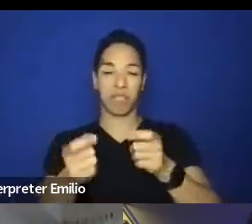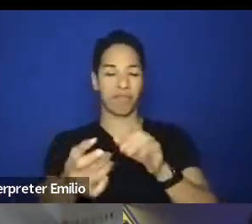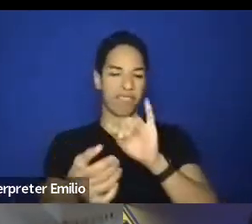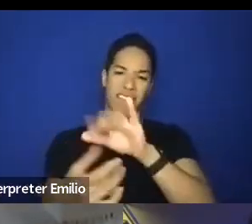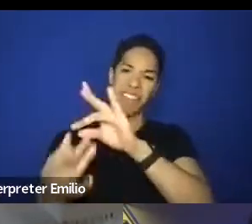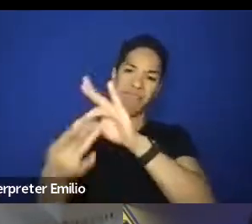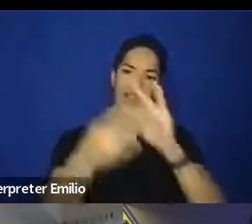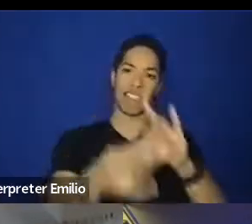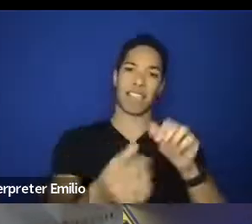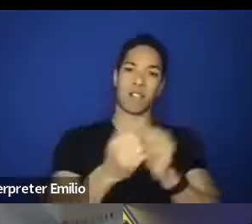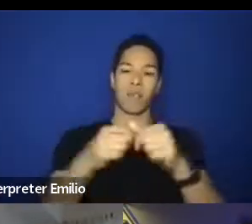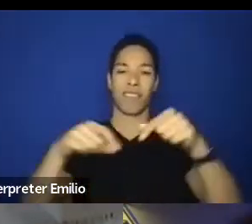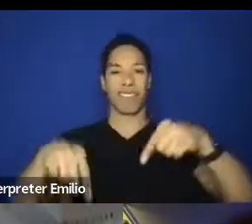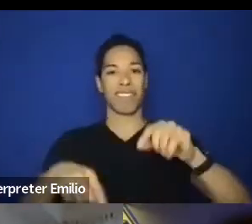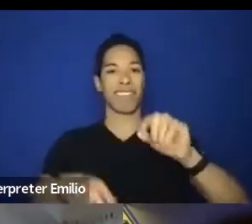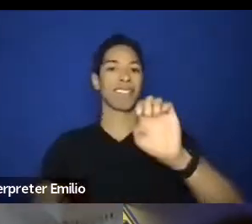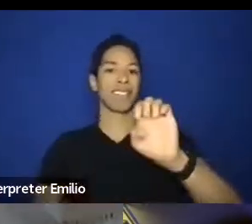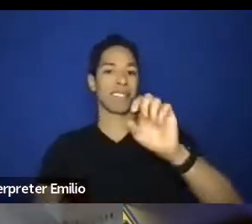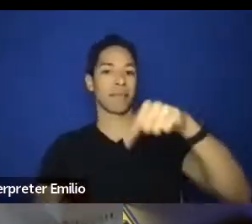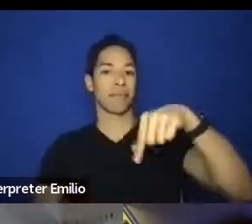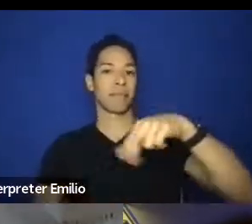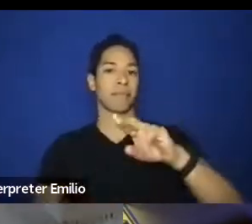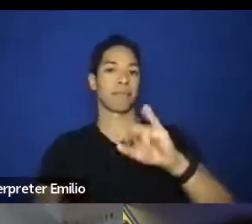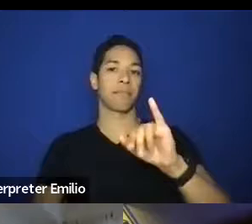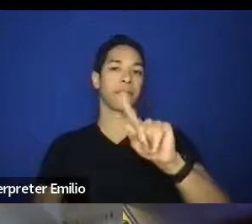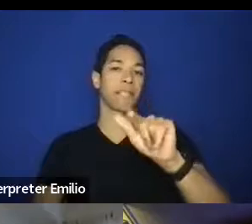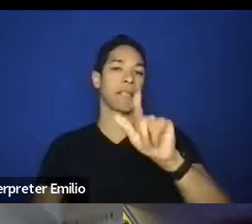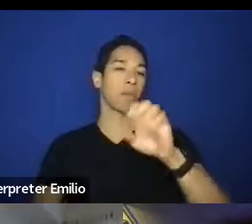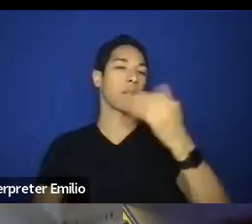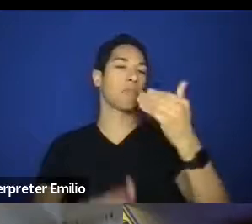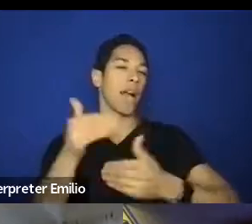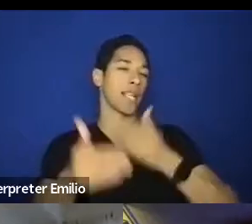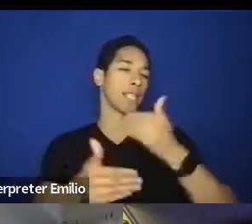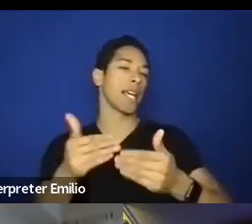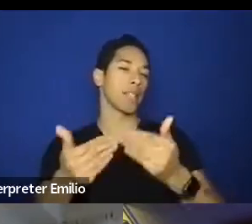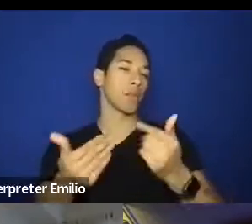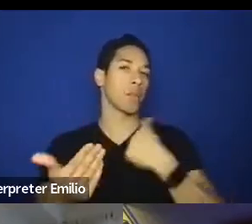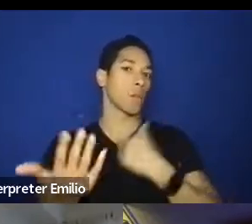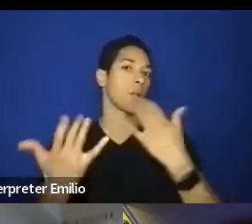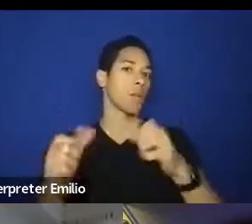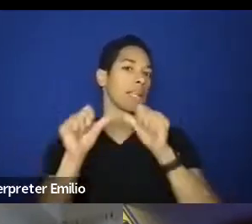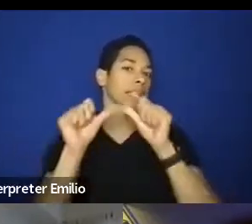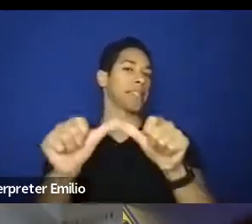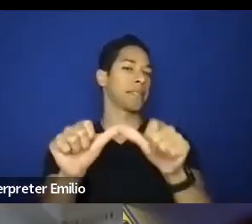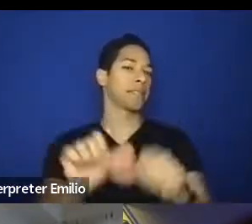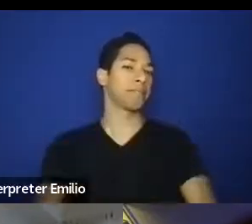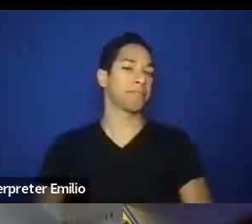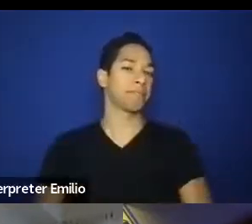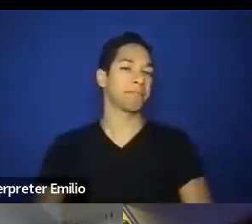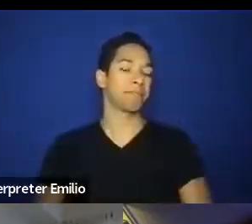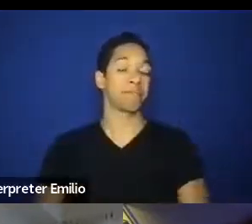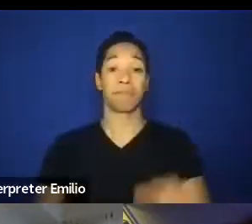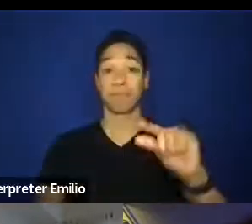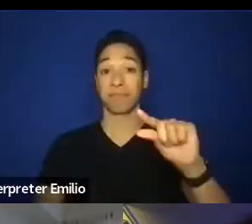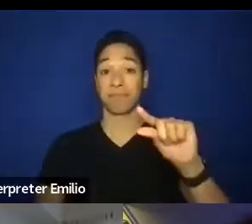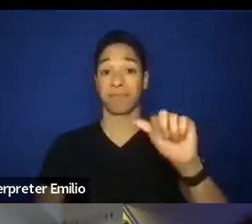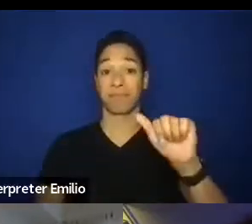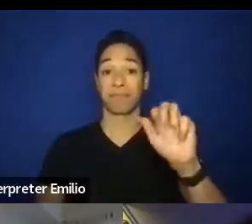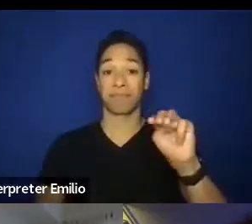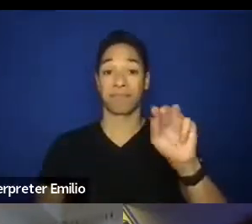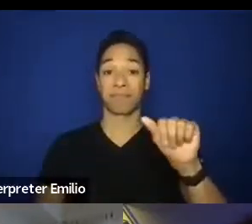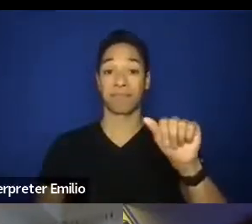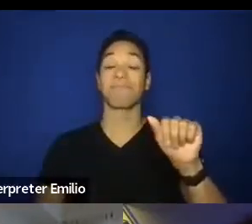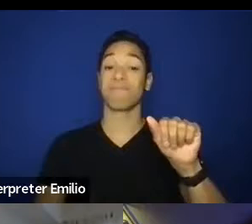that we want to continue. Oh yeah, also like through the pandemic, just because it